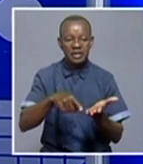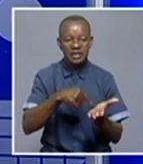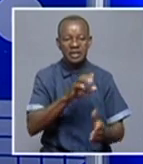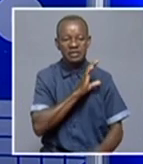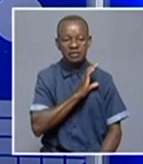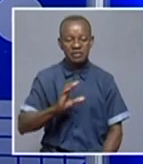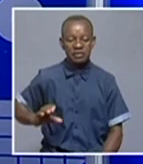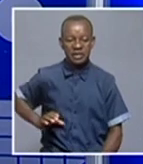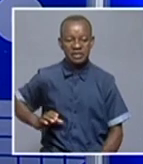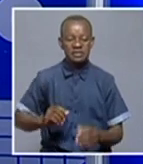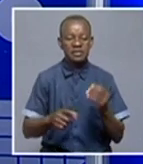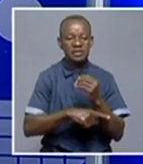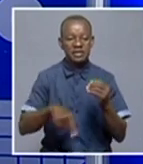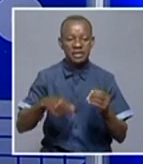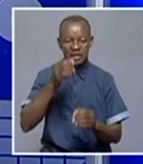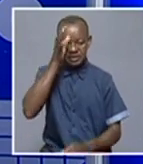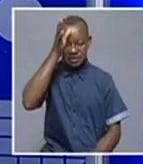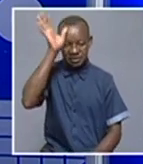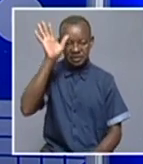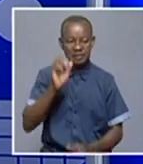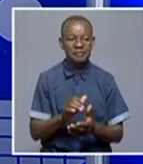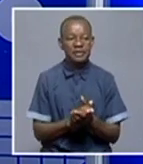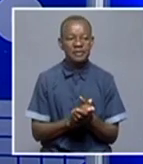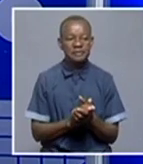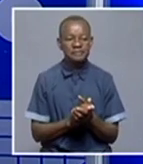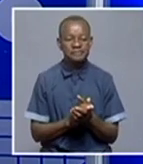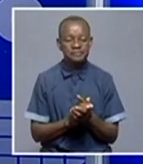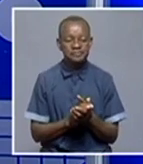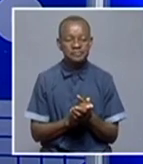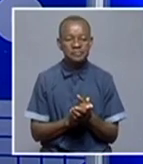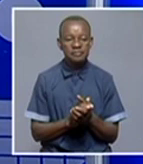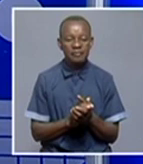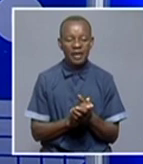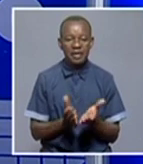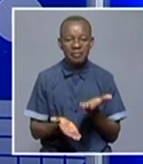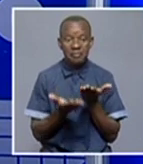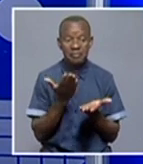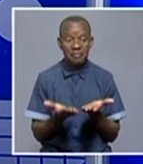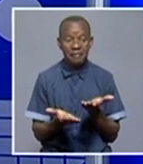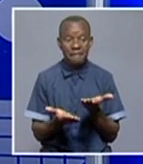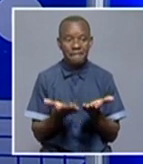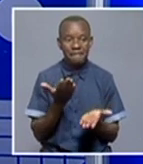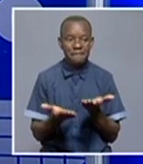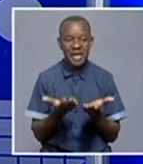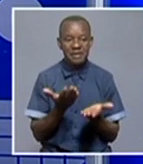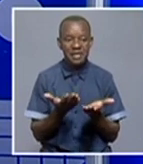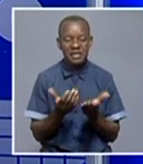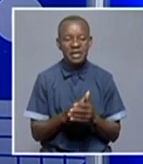other arrangements for those or eligible voters who find themselves in conflict-prone